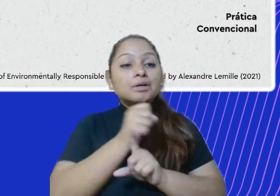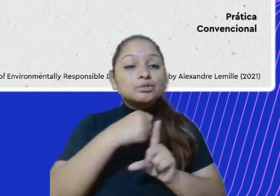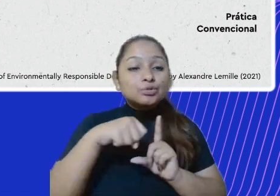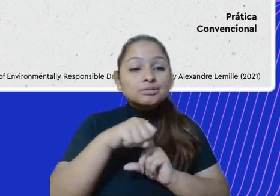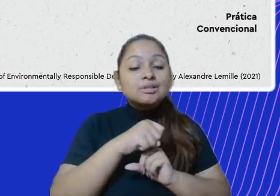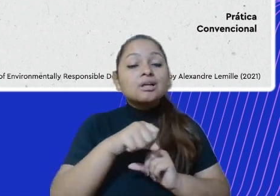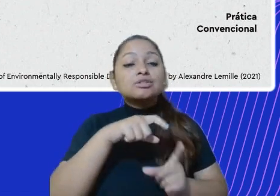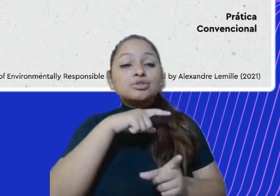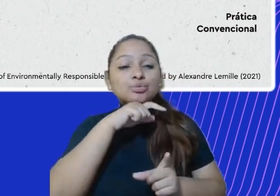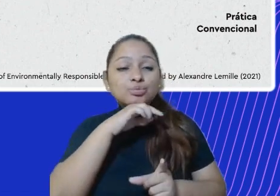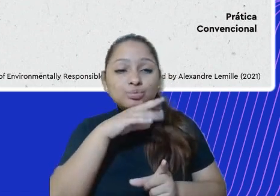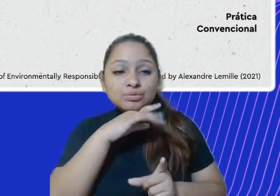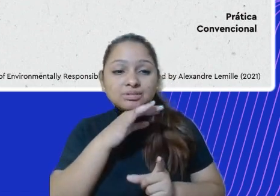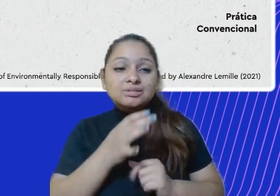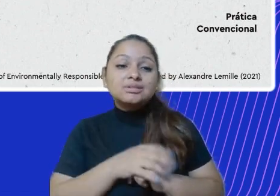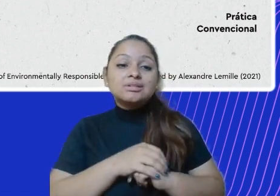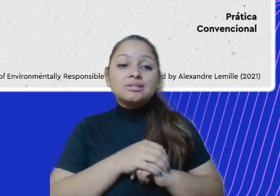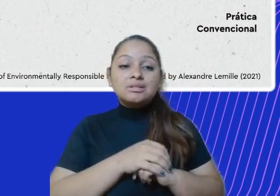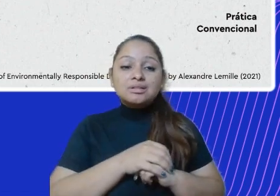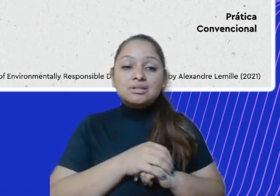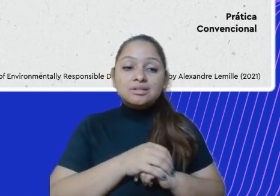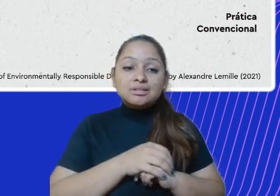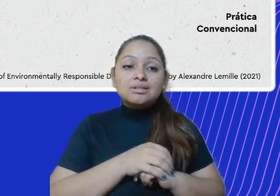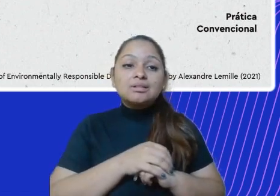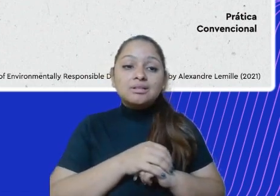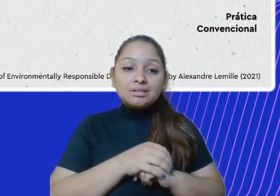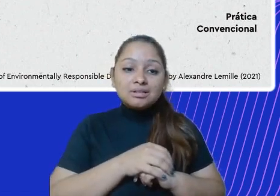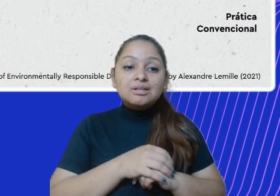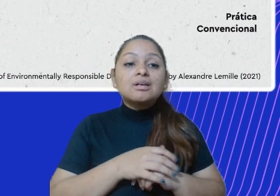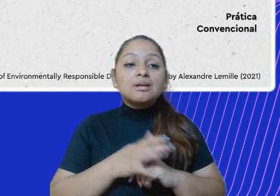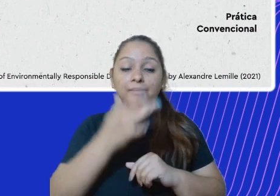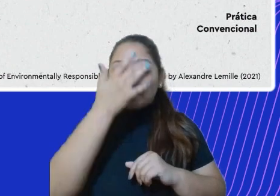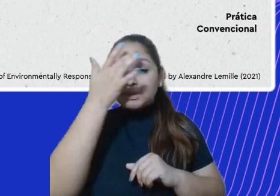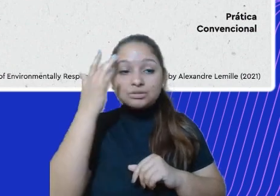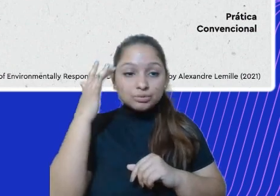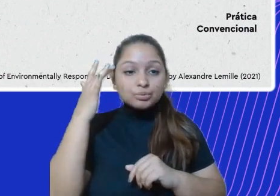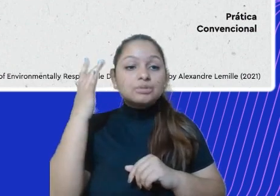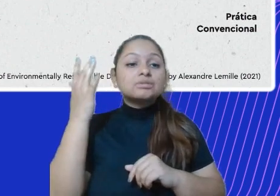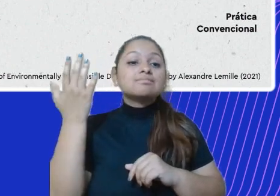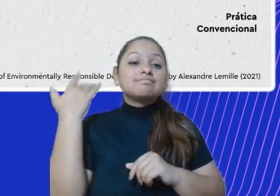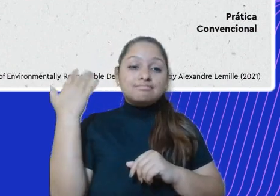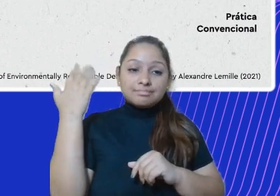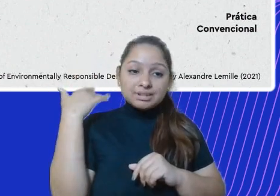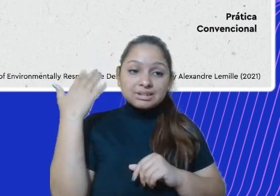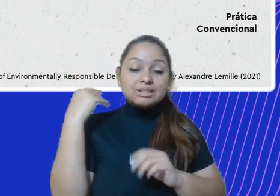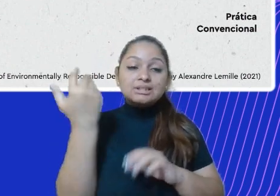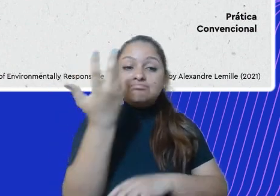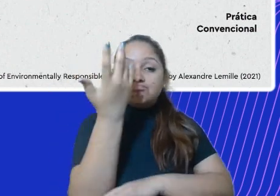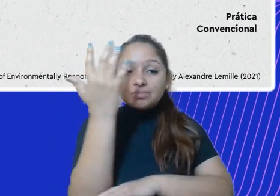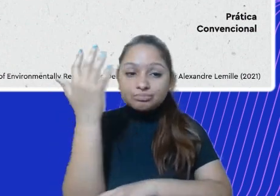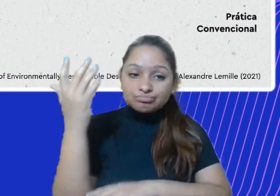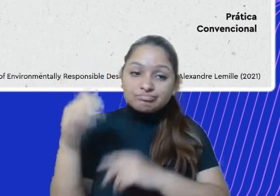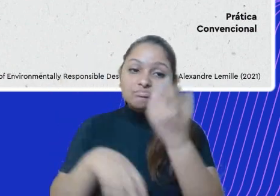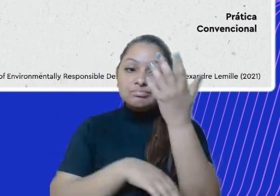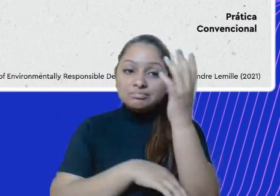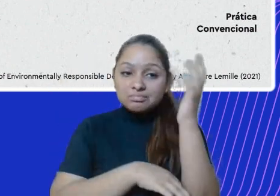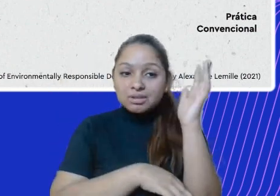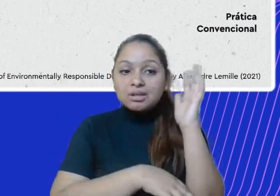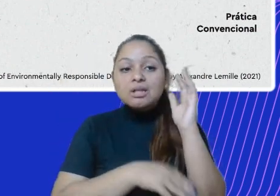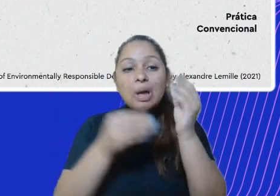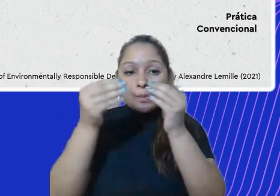societies that are polluting and that degenerative, that created that debt in the credit